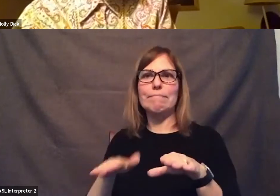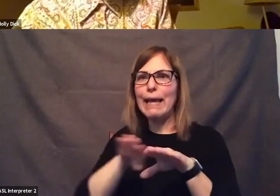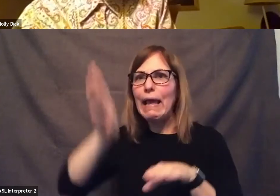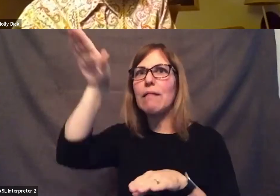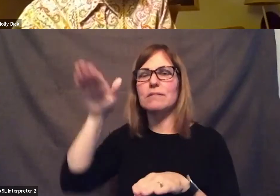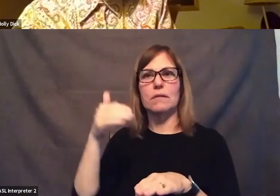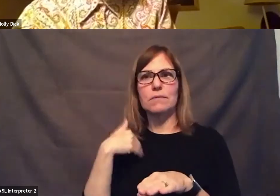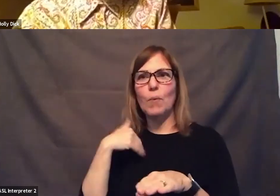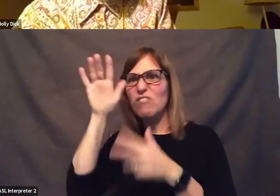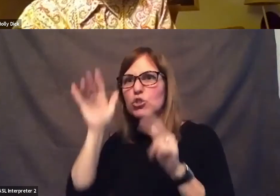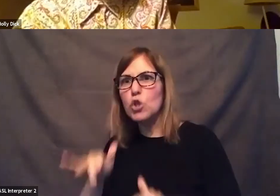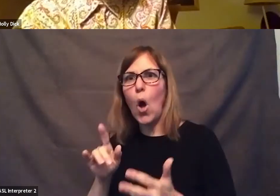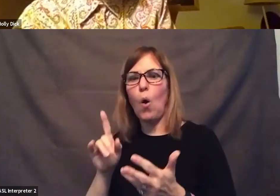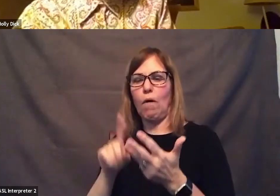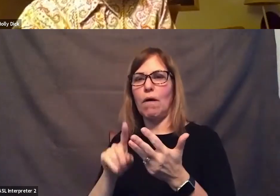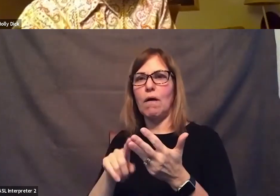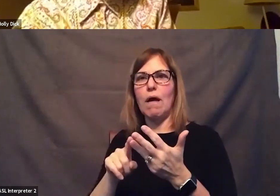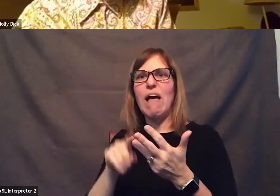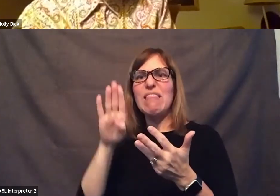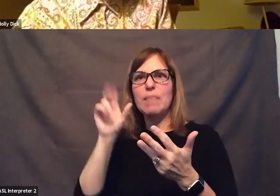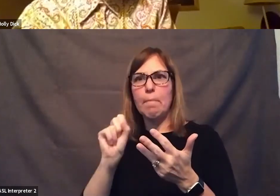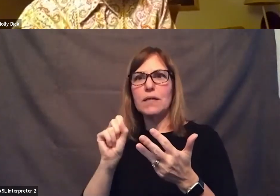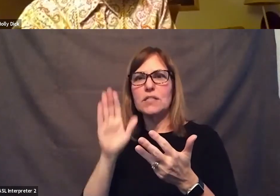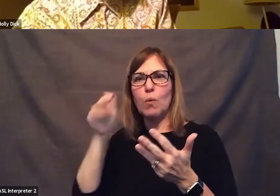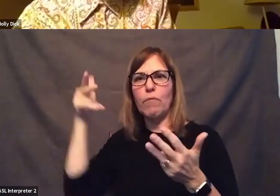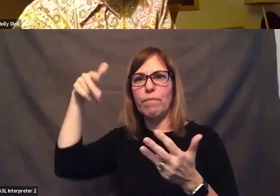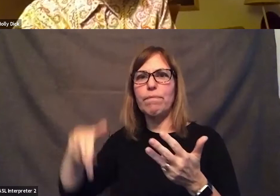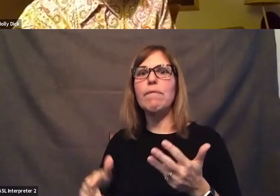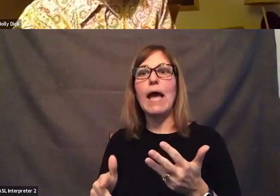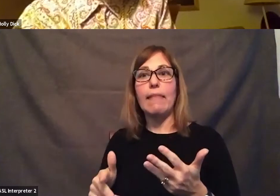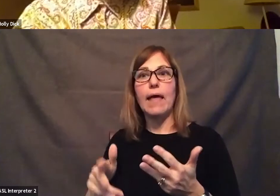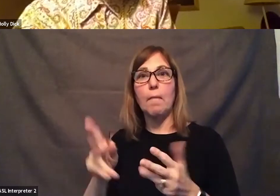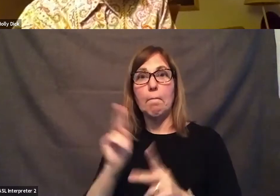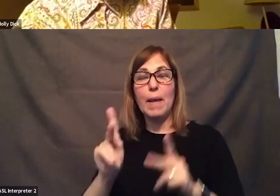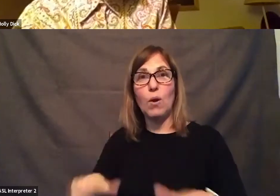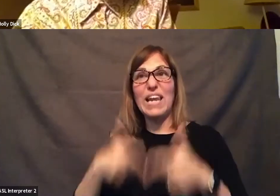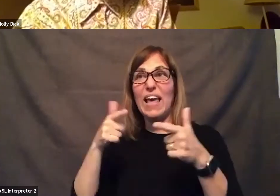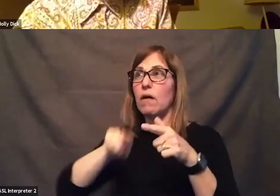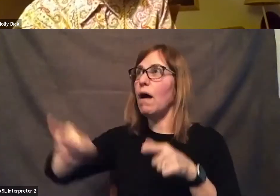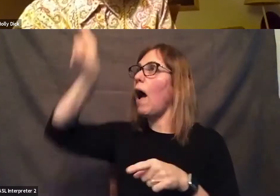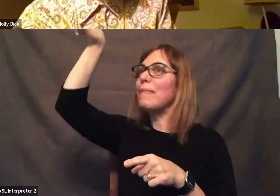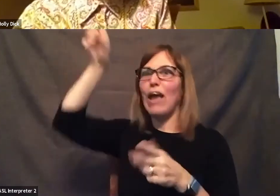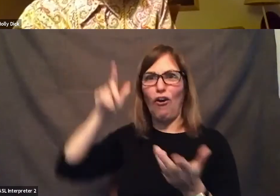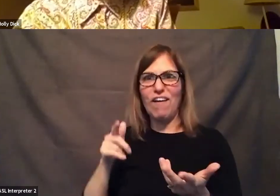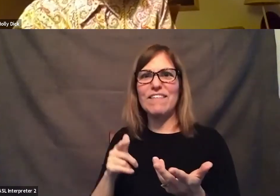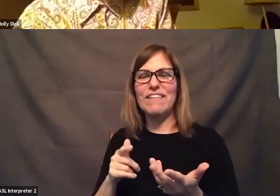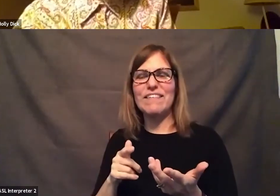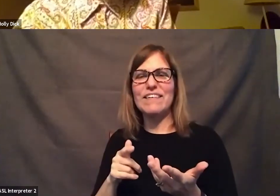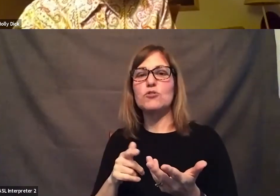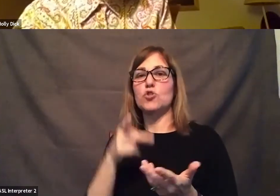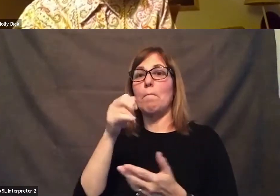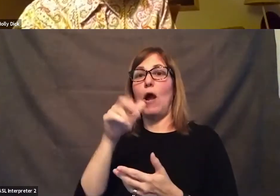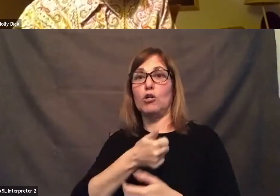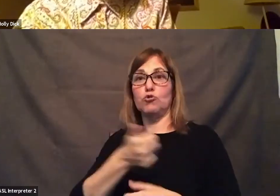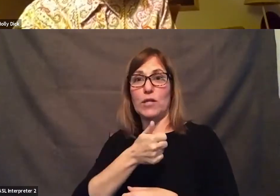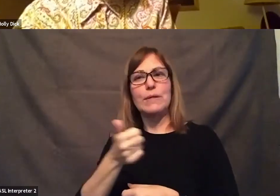The buses run in the river valleys and the people live up the sides of the hills. So paratransit looked like a